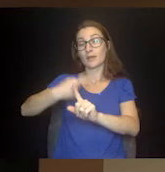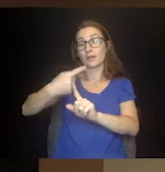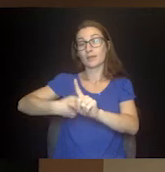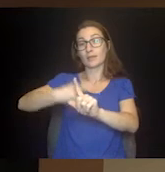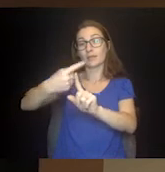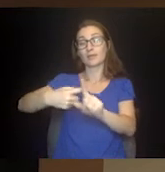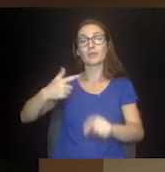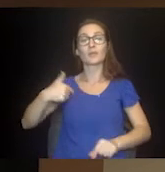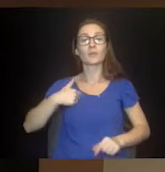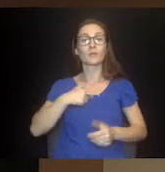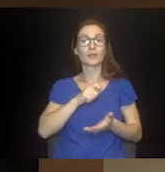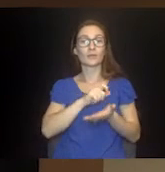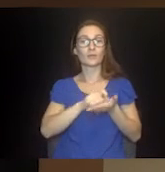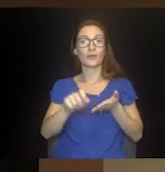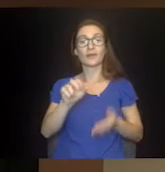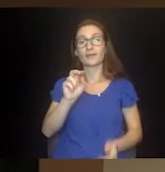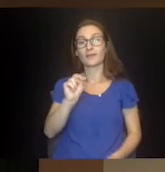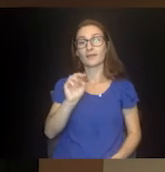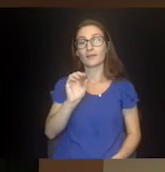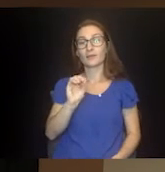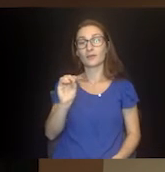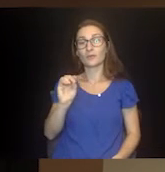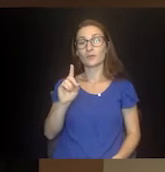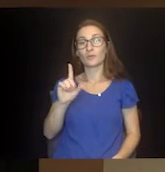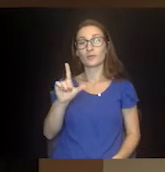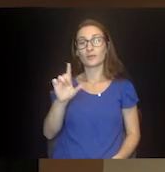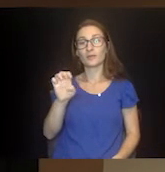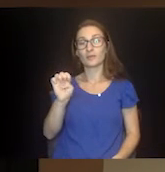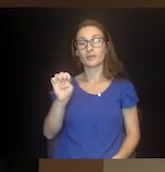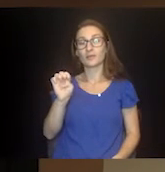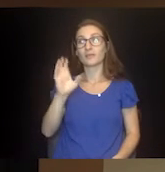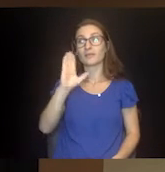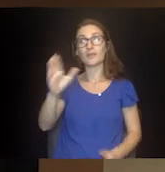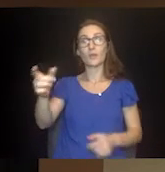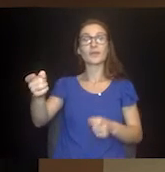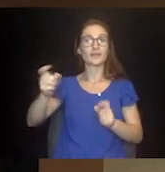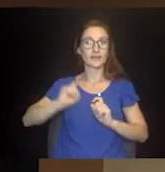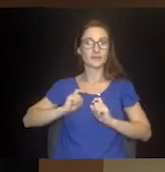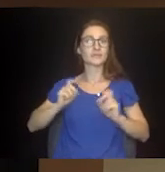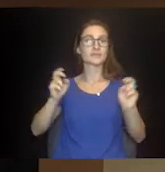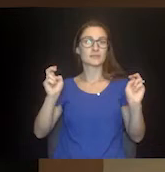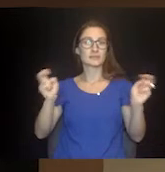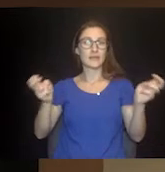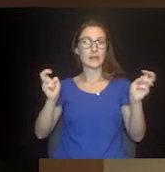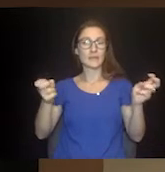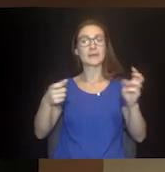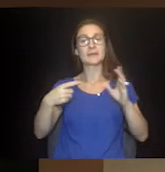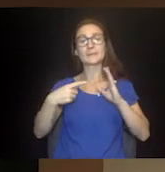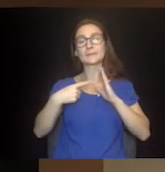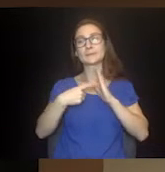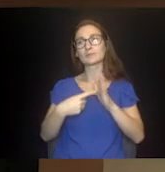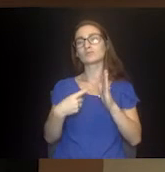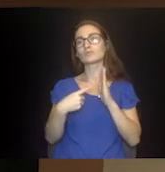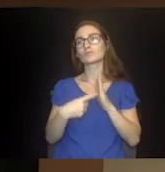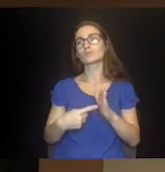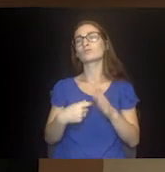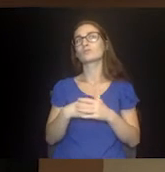once a month we have to write a noodle, and they give us a certain topic,